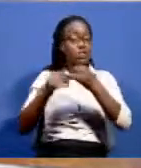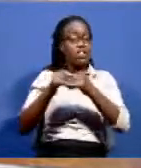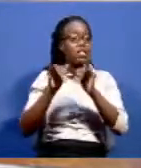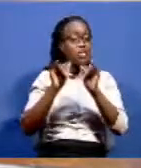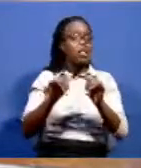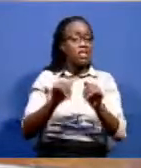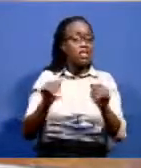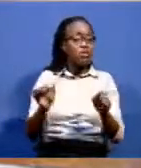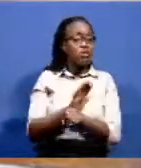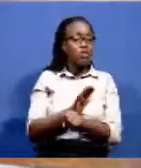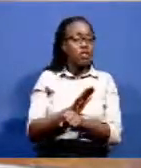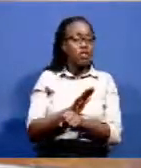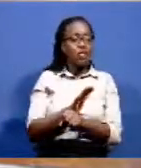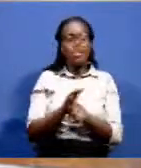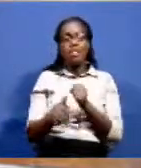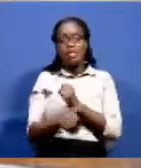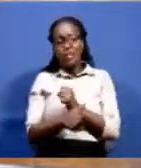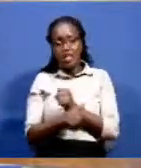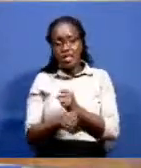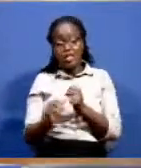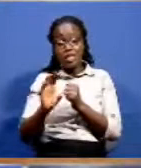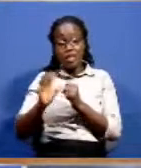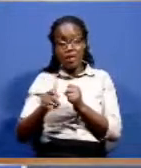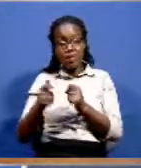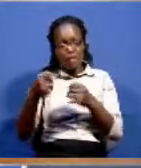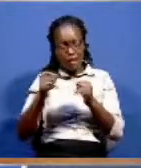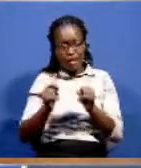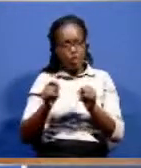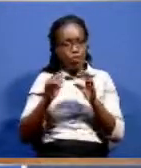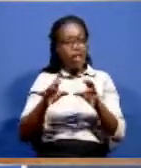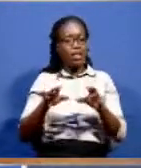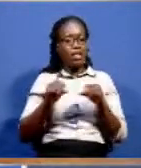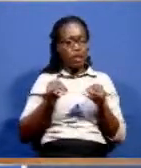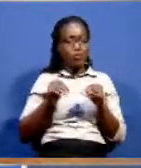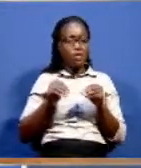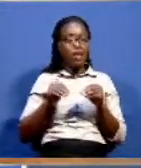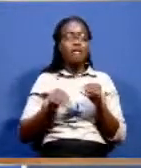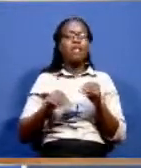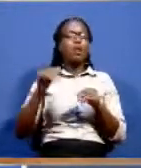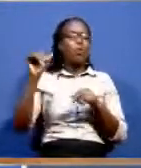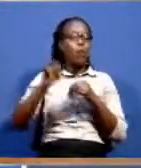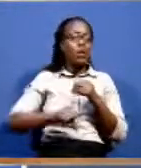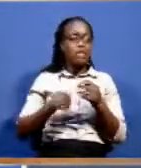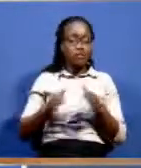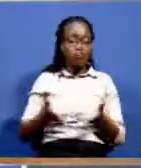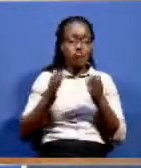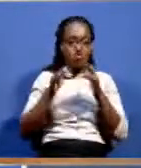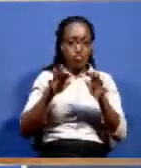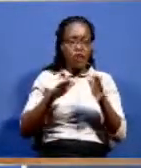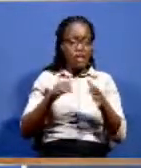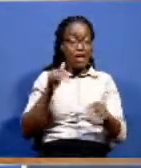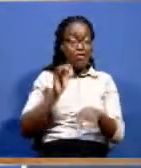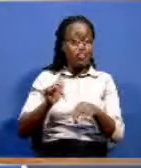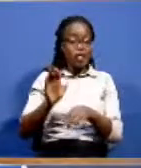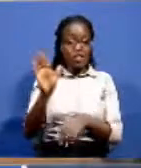the most hit as the county comes to terms with arguably the worst floods to ever hit the region. Simon Achola brings us